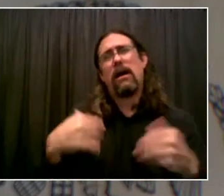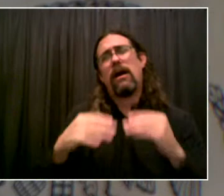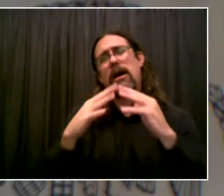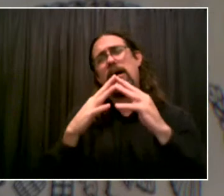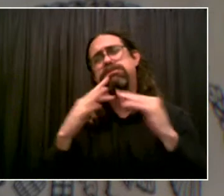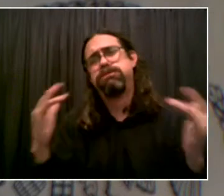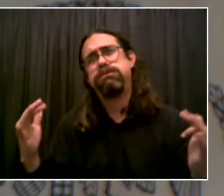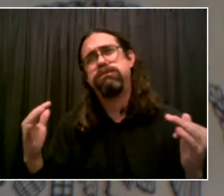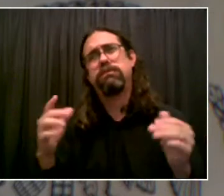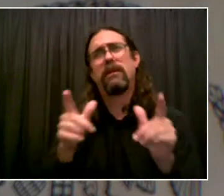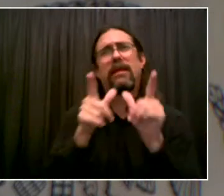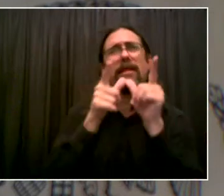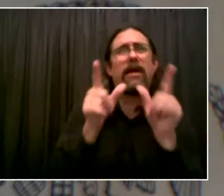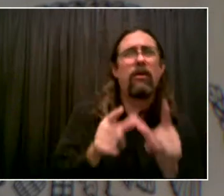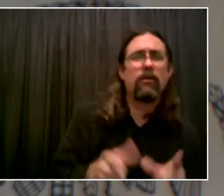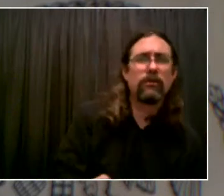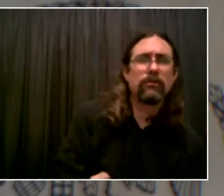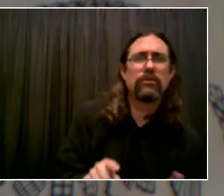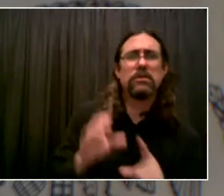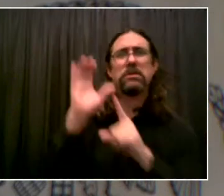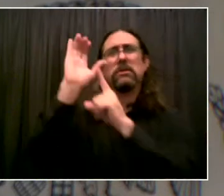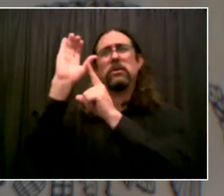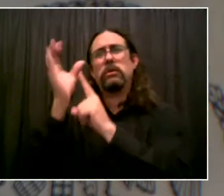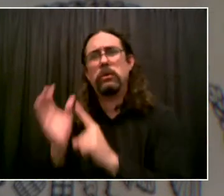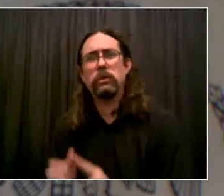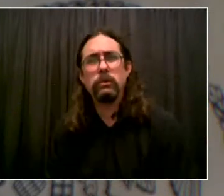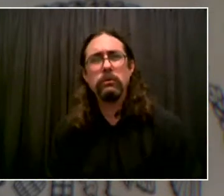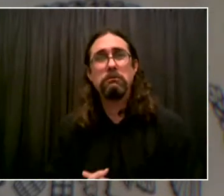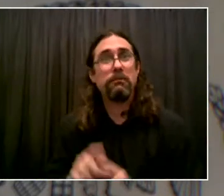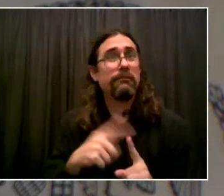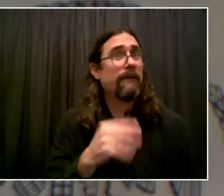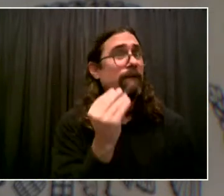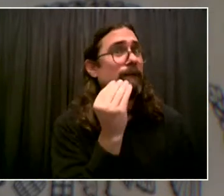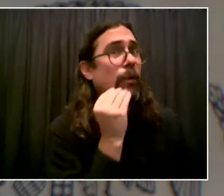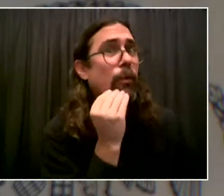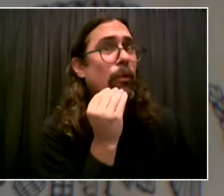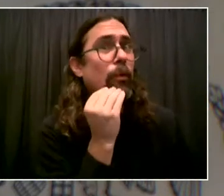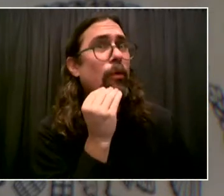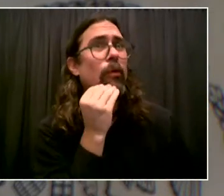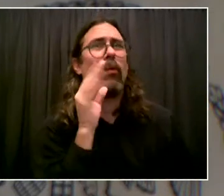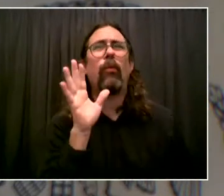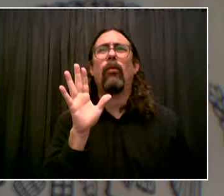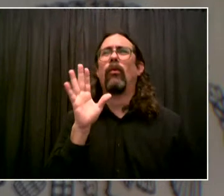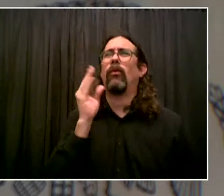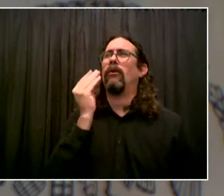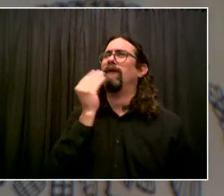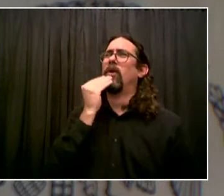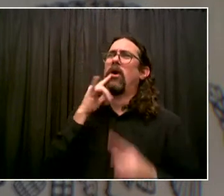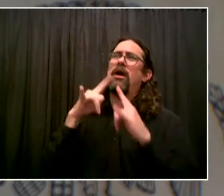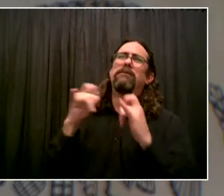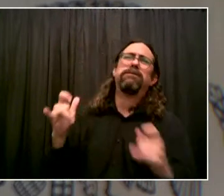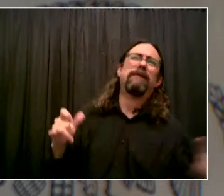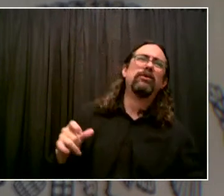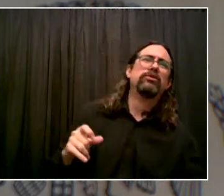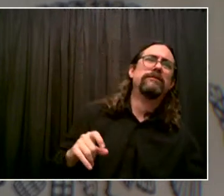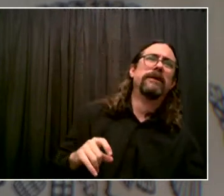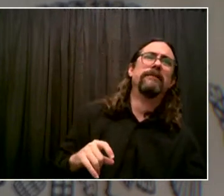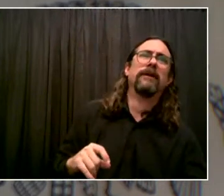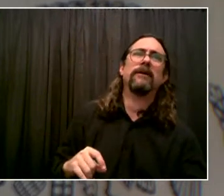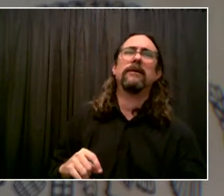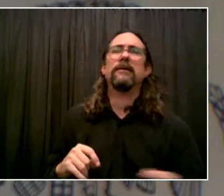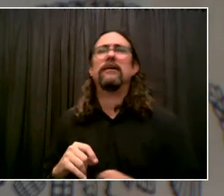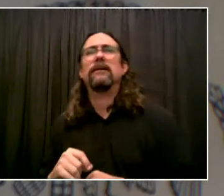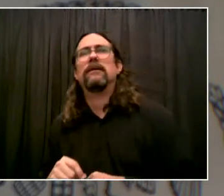you're grabbing dumplings in Flushing, empanadas in Jackson Heights, or soul food in Jamaica, there's no shortage of